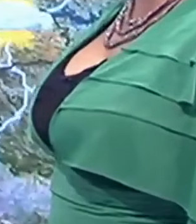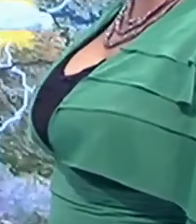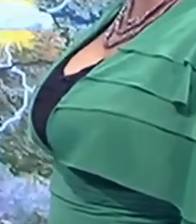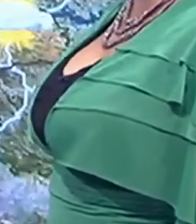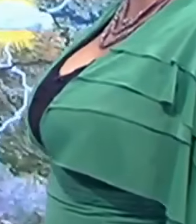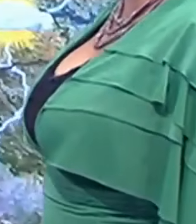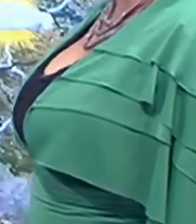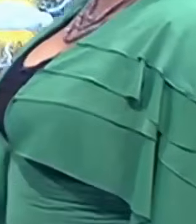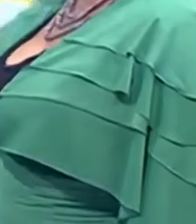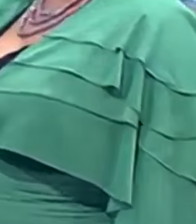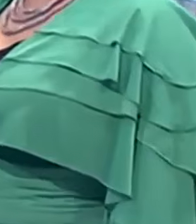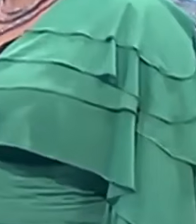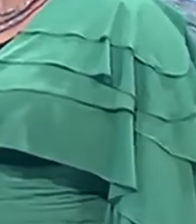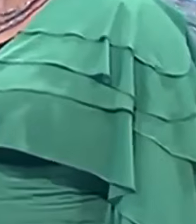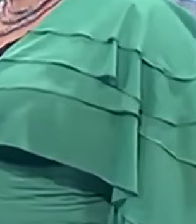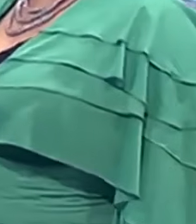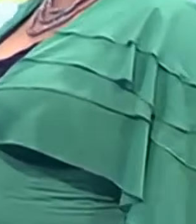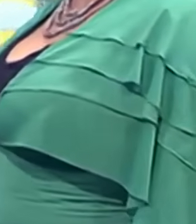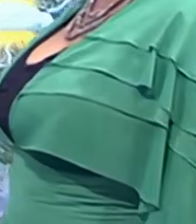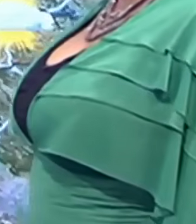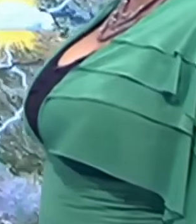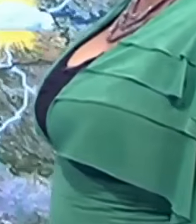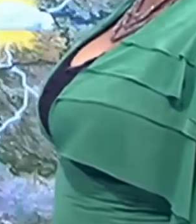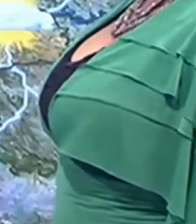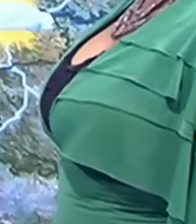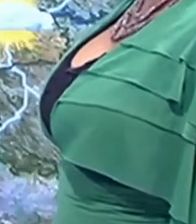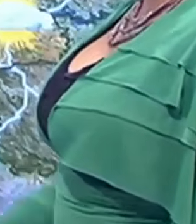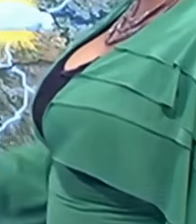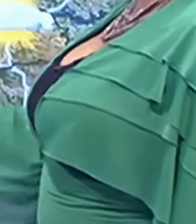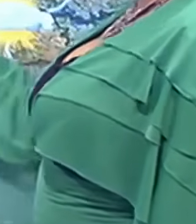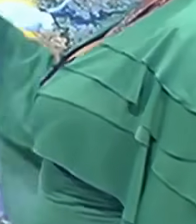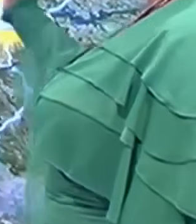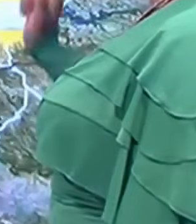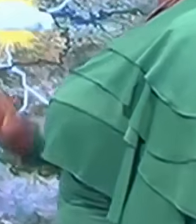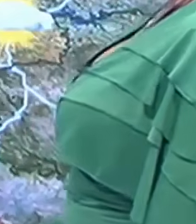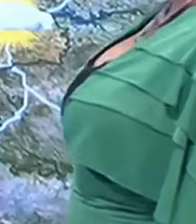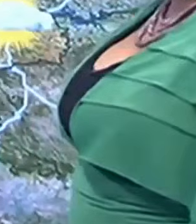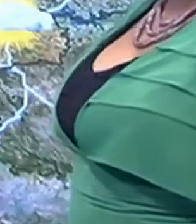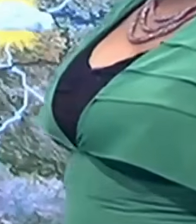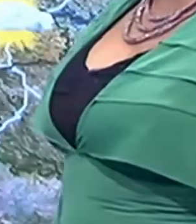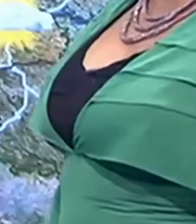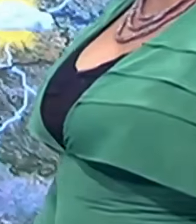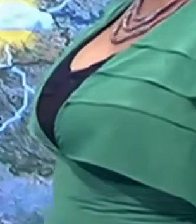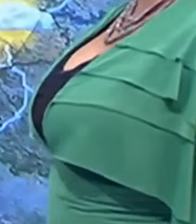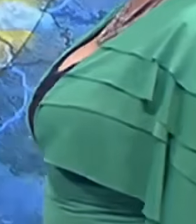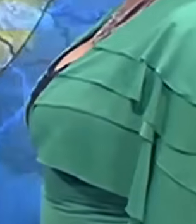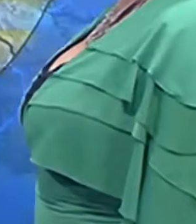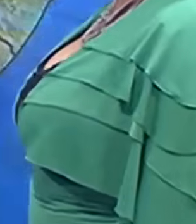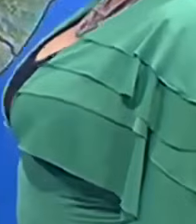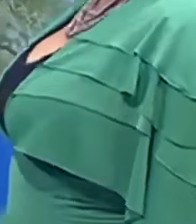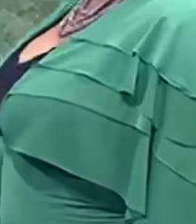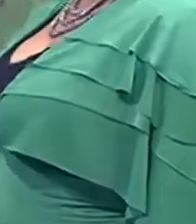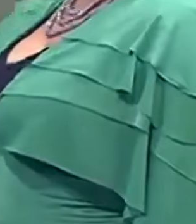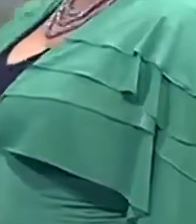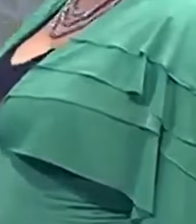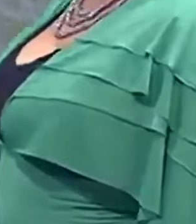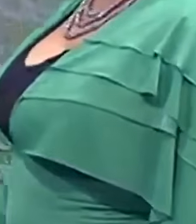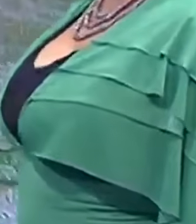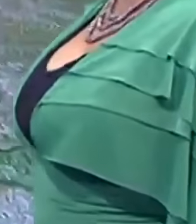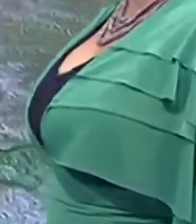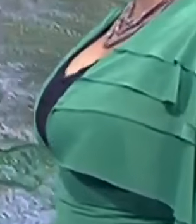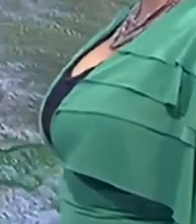Northern Cape go la go SASA re lebelela Springbok le gona go tla bo go ntse go fiša ka tše 34 re lebelela Kimberley ka tše 33 re lebelela